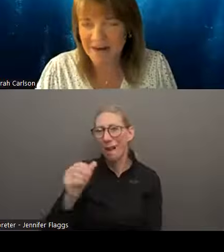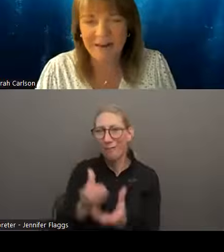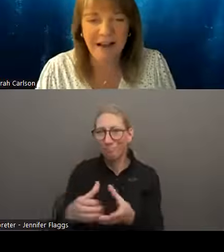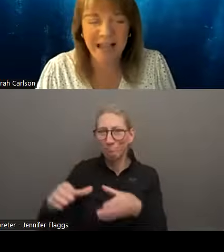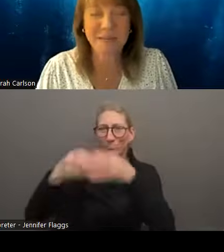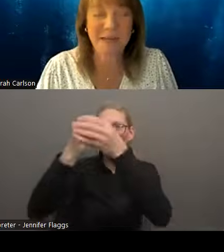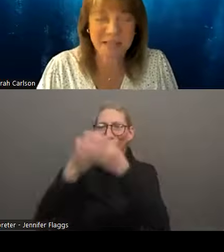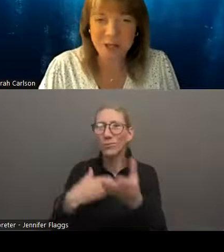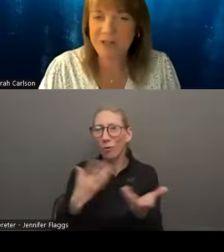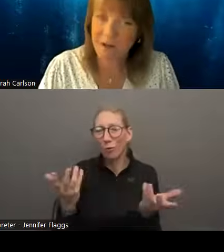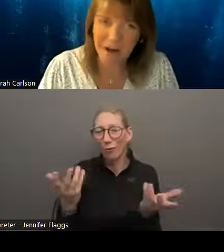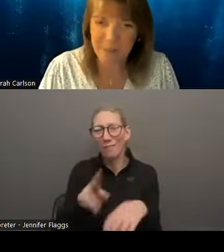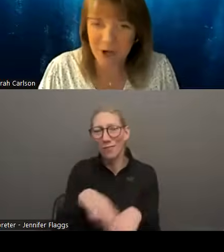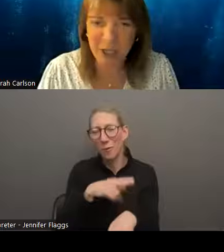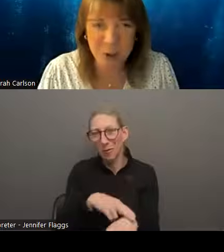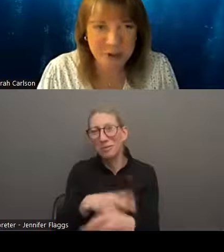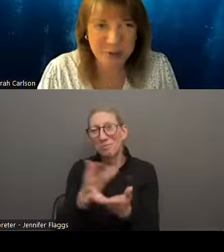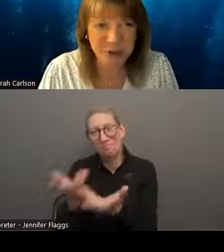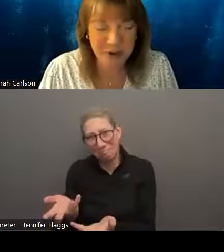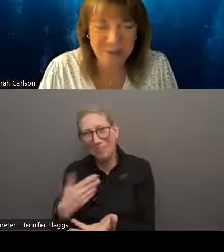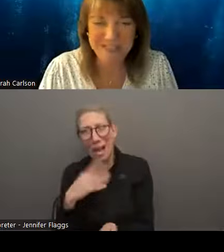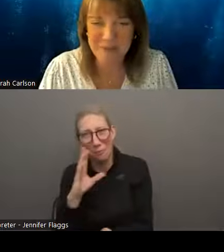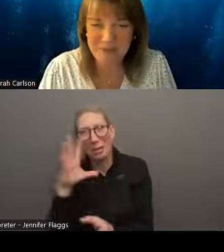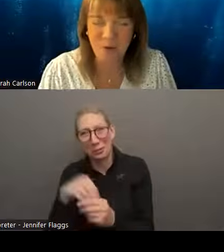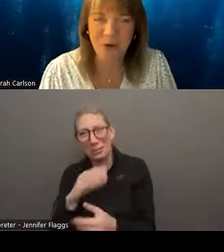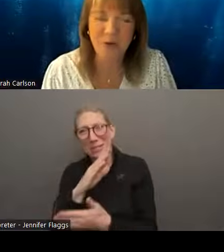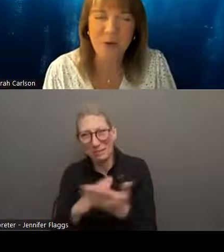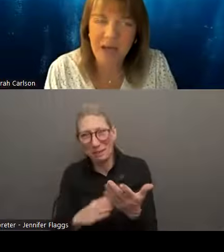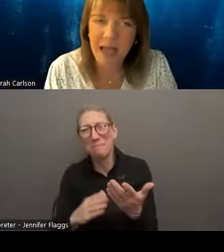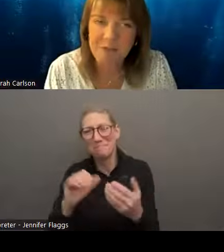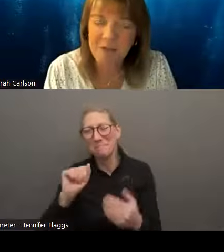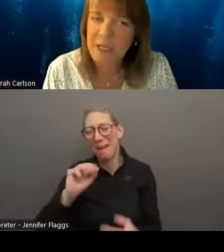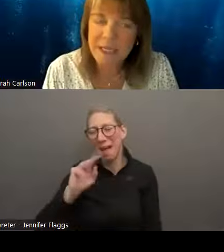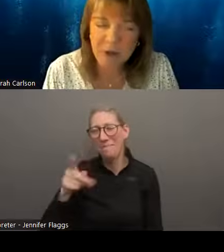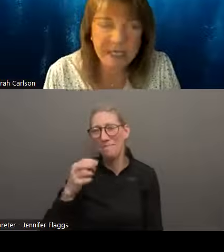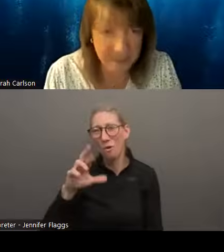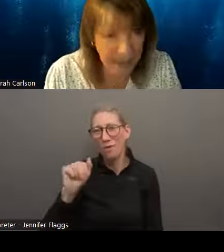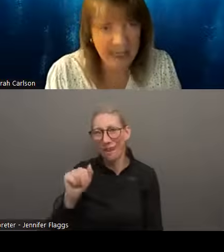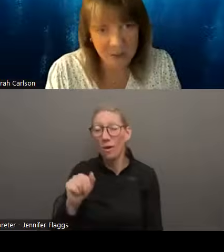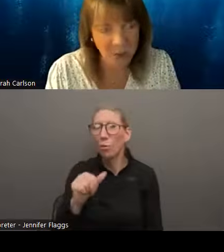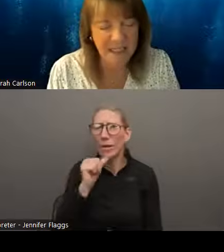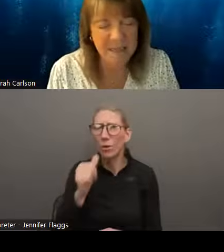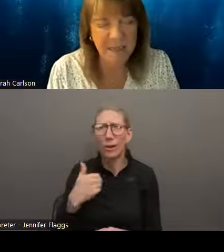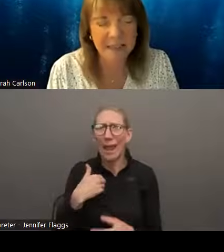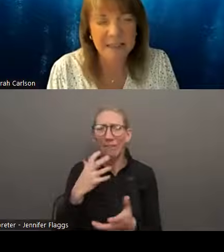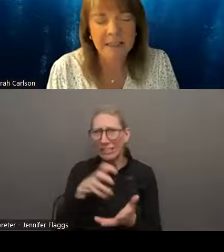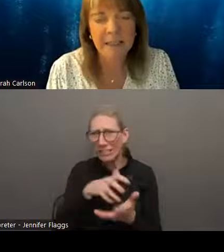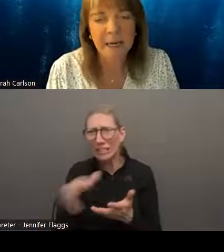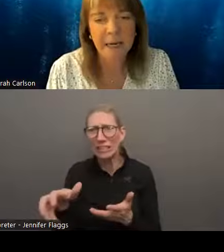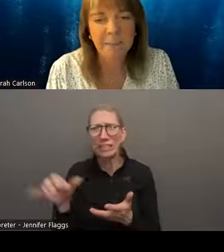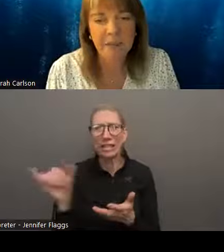that expectation, I'm going to include some ceramics, some amphoras. We don't have nearly as many as one might